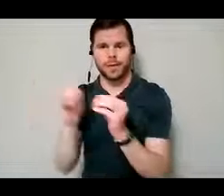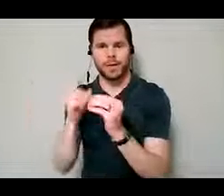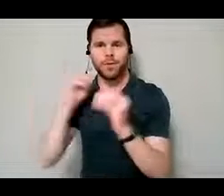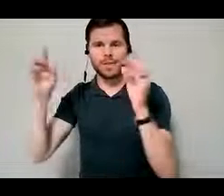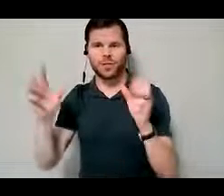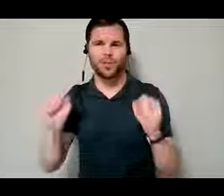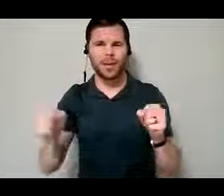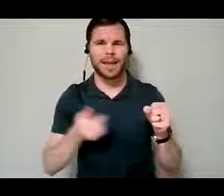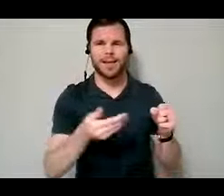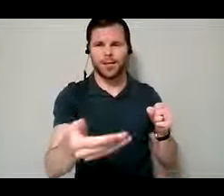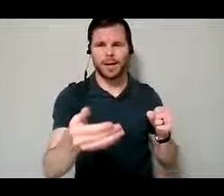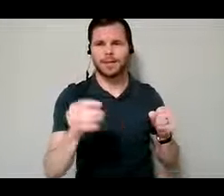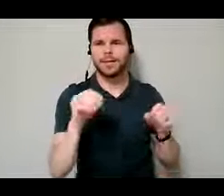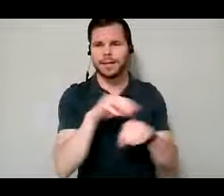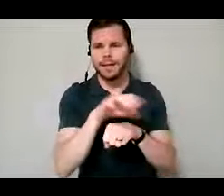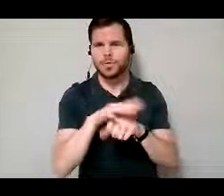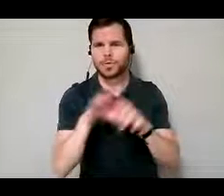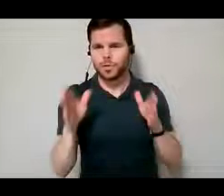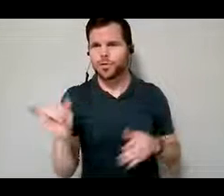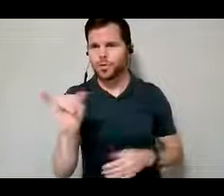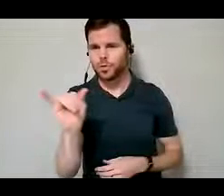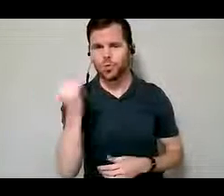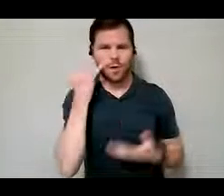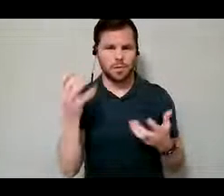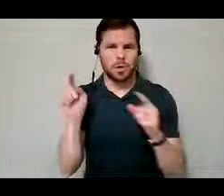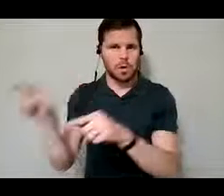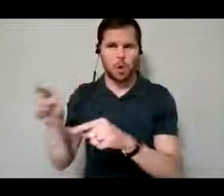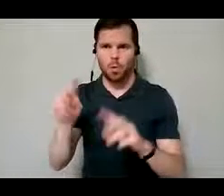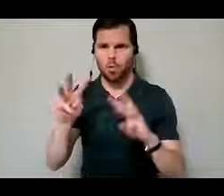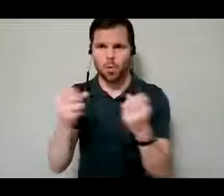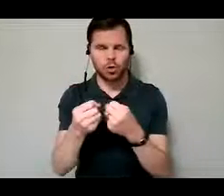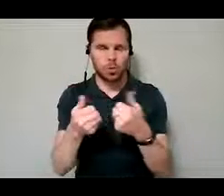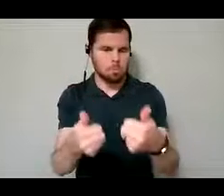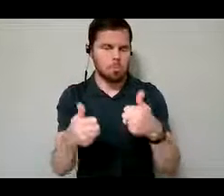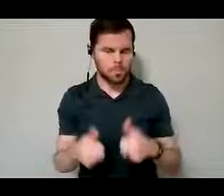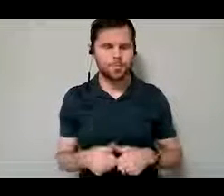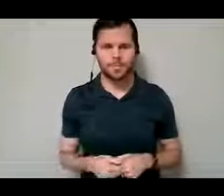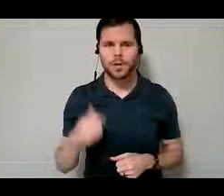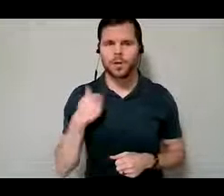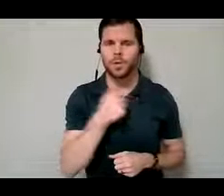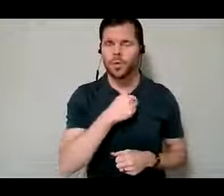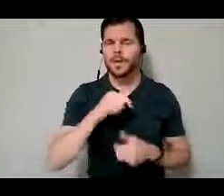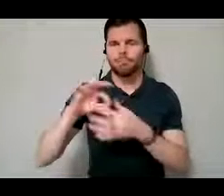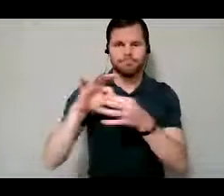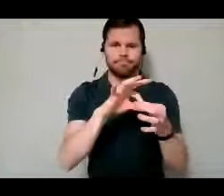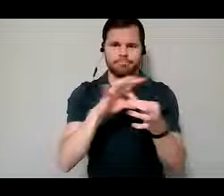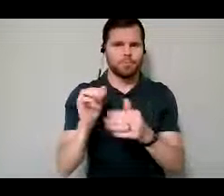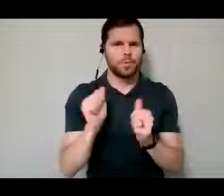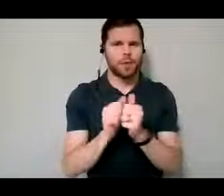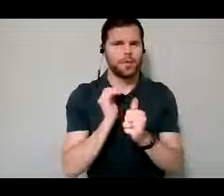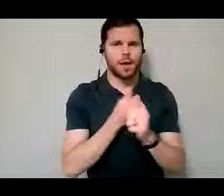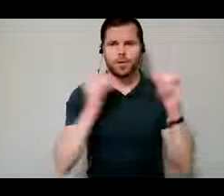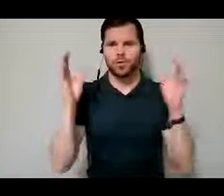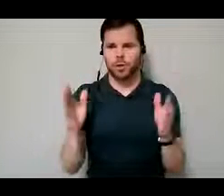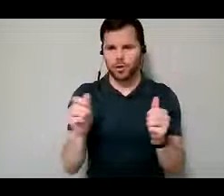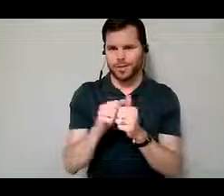as well. And anybody who wanted to join those workshops is welcome to. We do work closely with our instructors on that process, but it's always good for